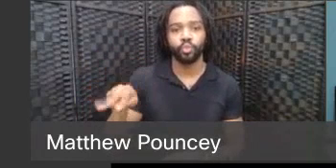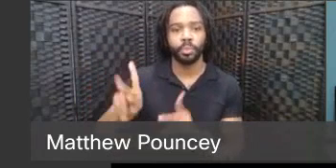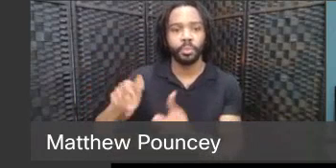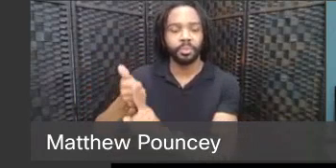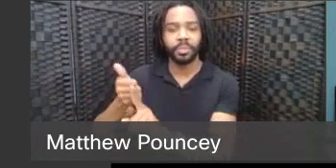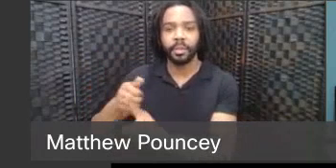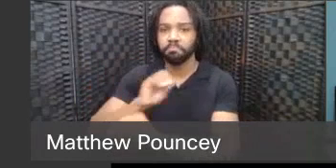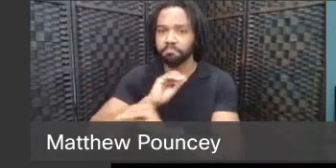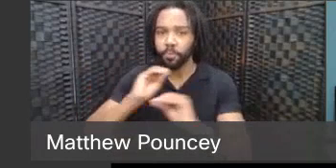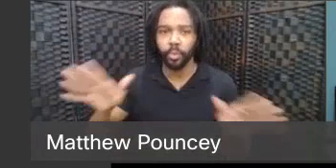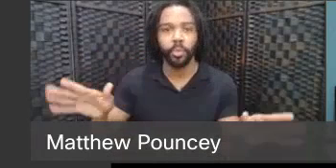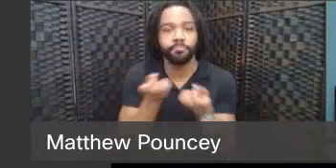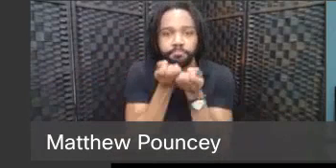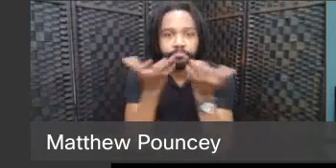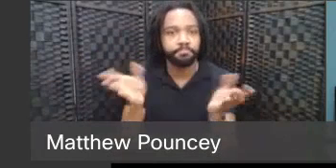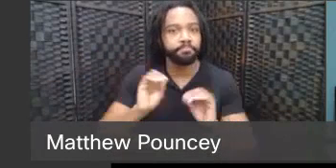all.